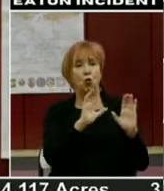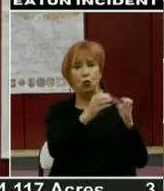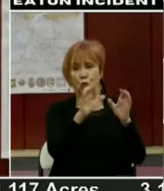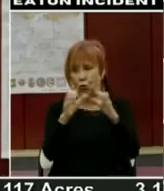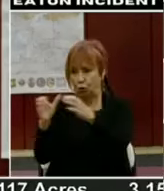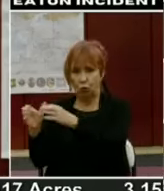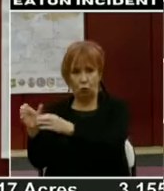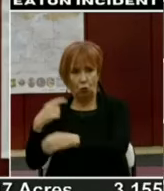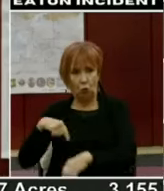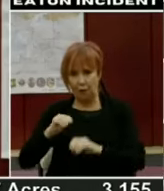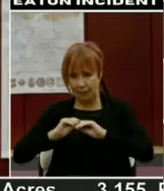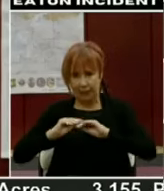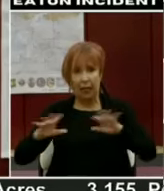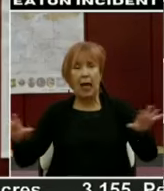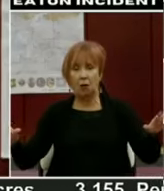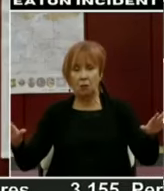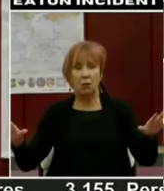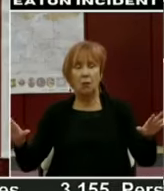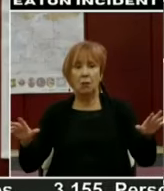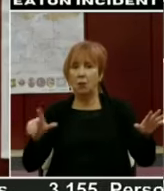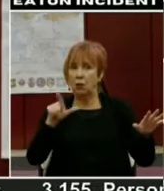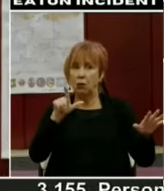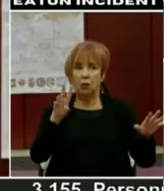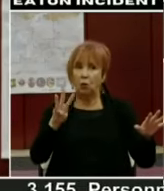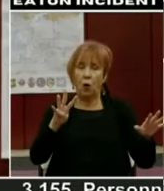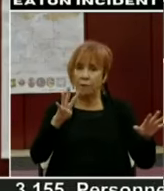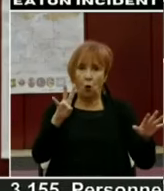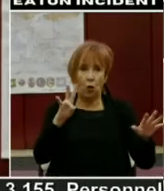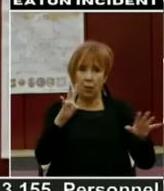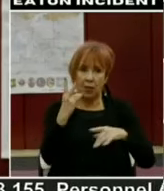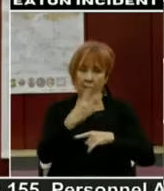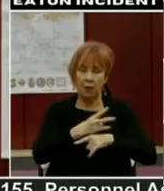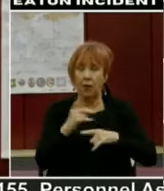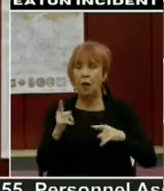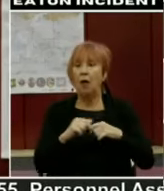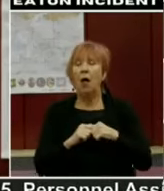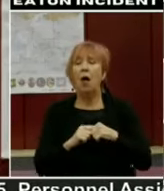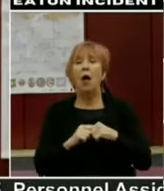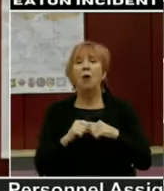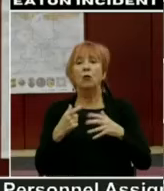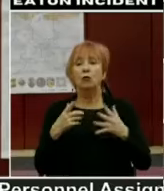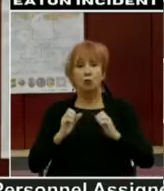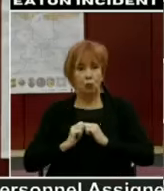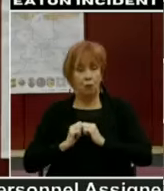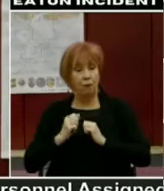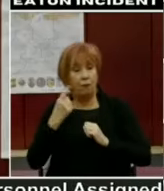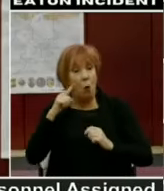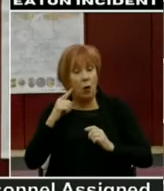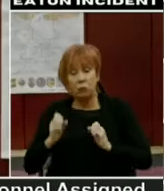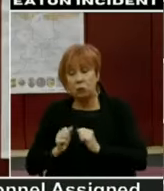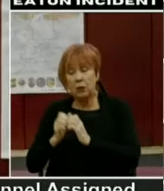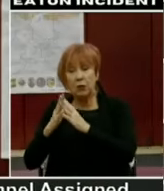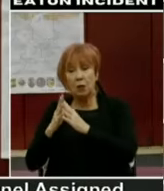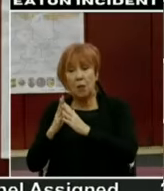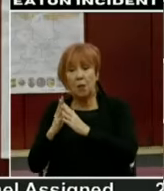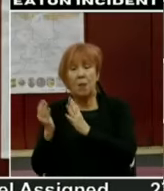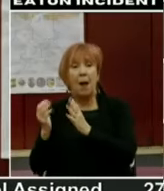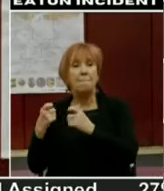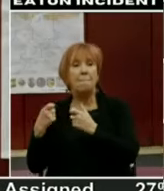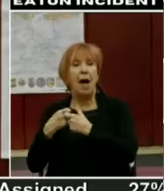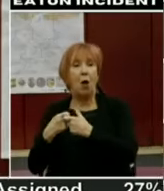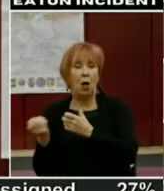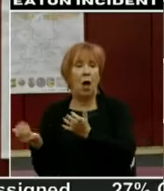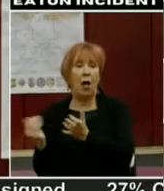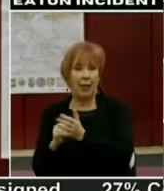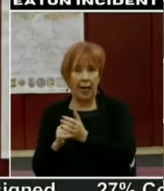restore power in a safe manner as quickly as we possibly can, in particular in the Altadena community of our service area. Before I get